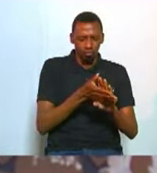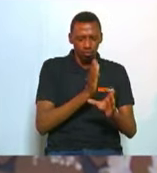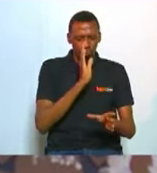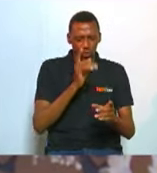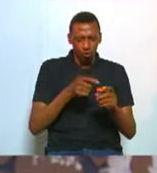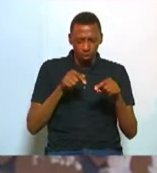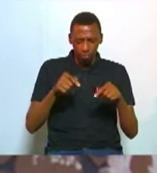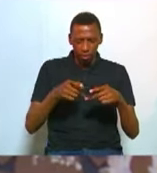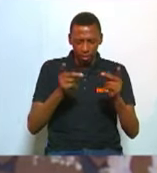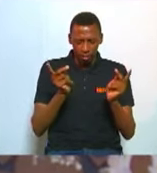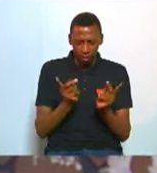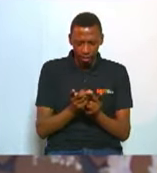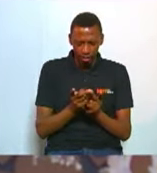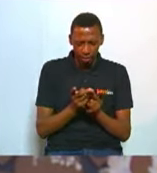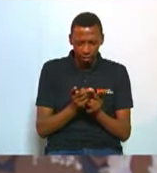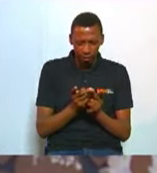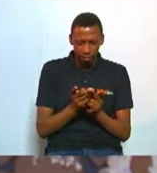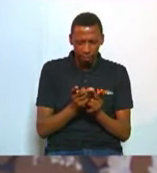a renewed